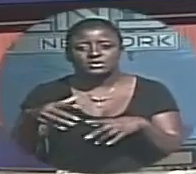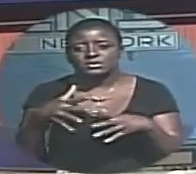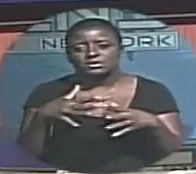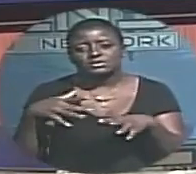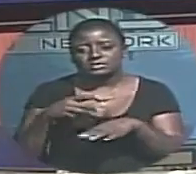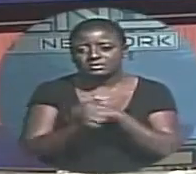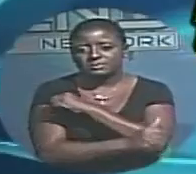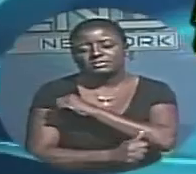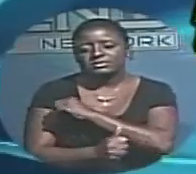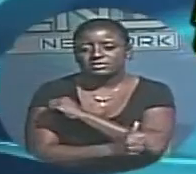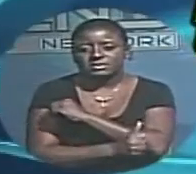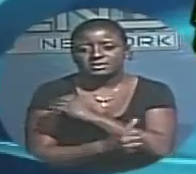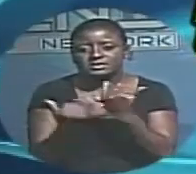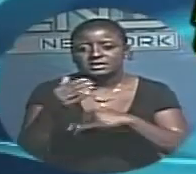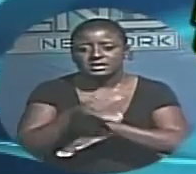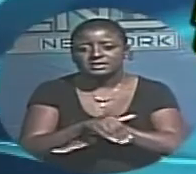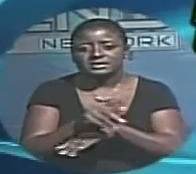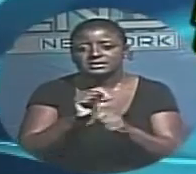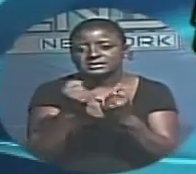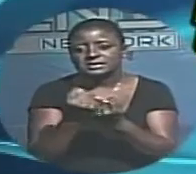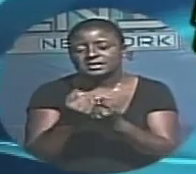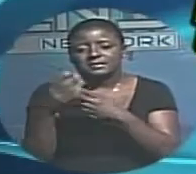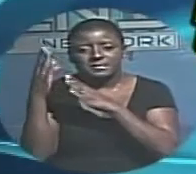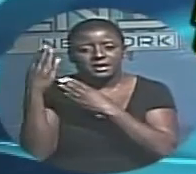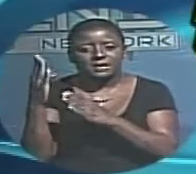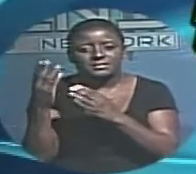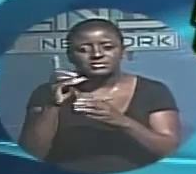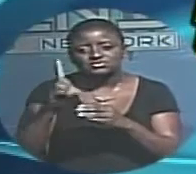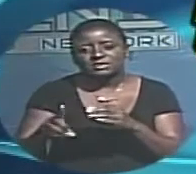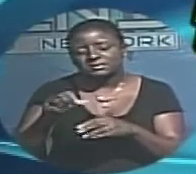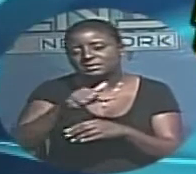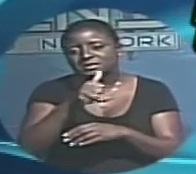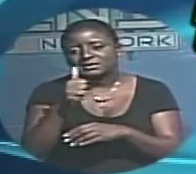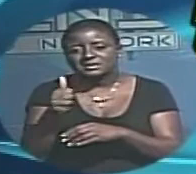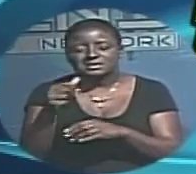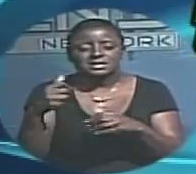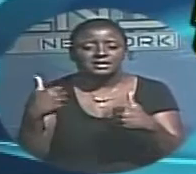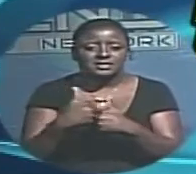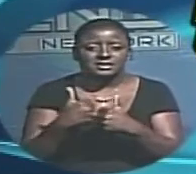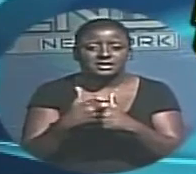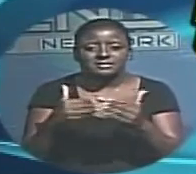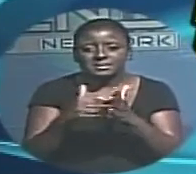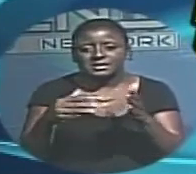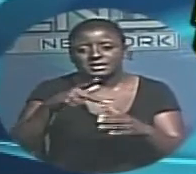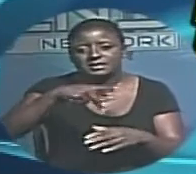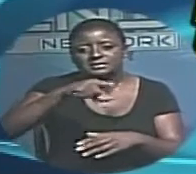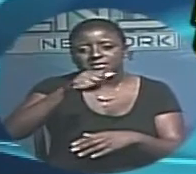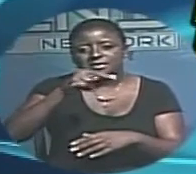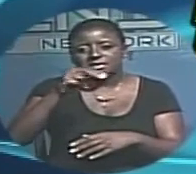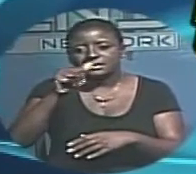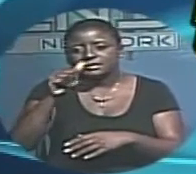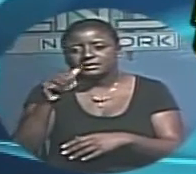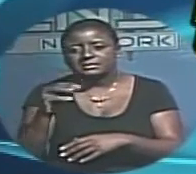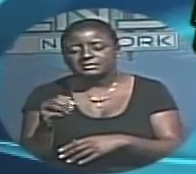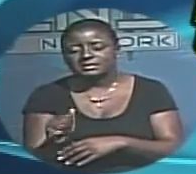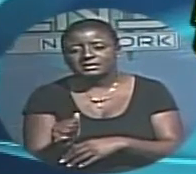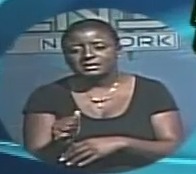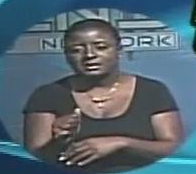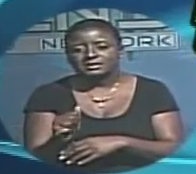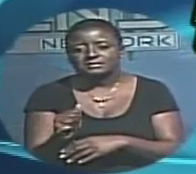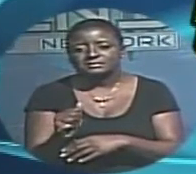Team Bahamas dropped another game at Centrobasket 2012, falling to Panama 78-70 in Puerto Rico. Bahamas got out